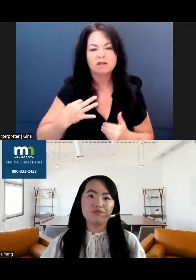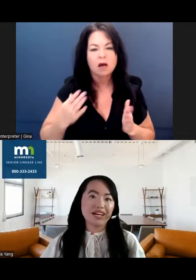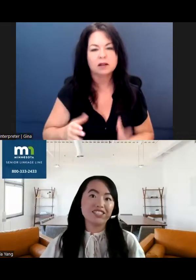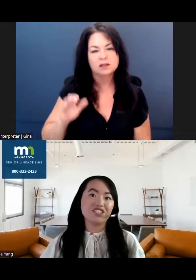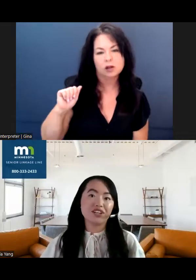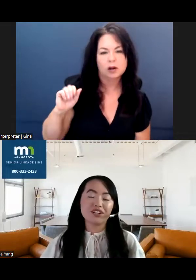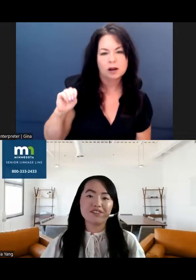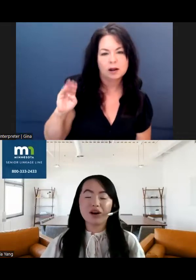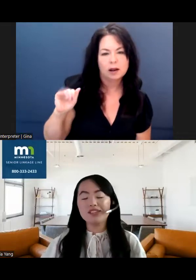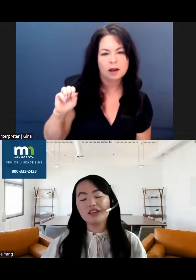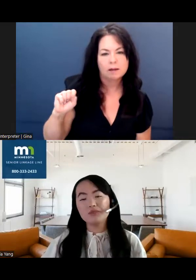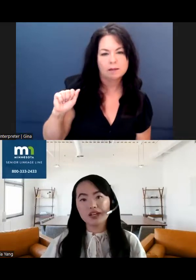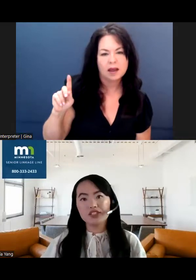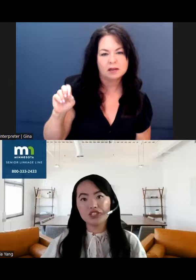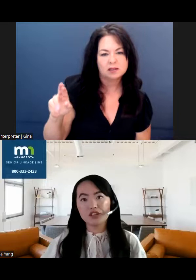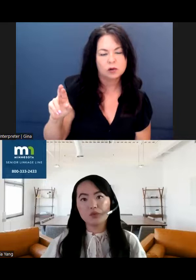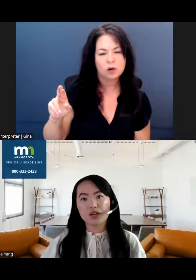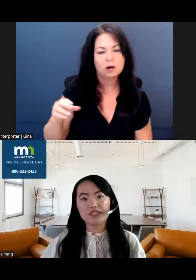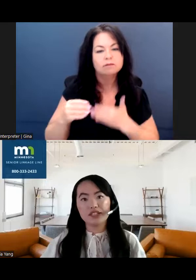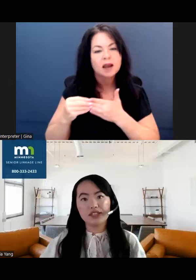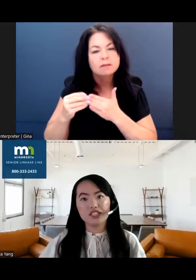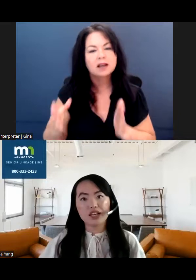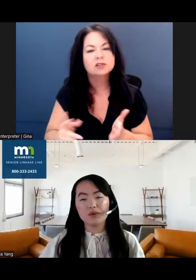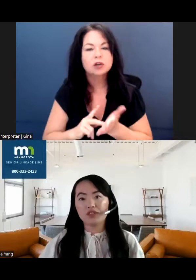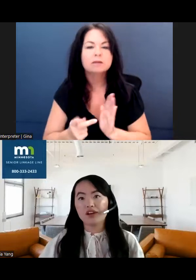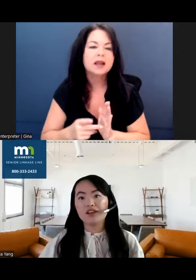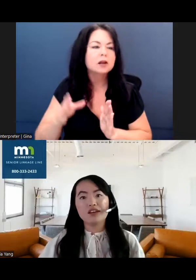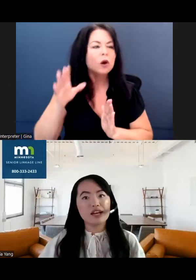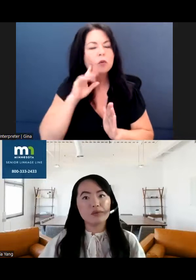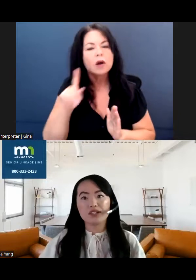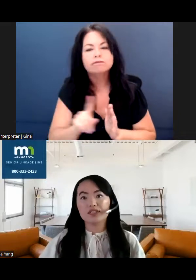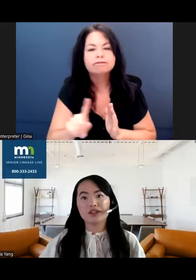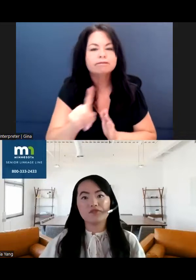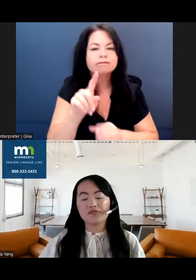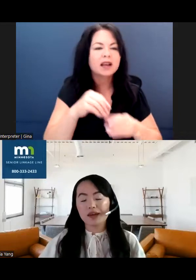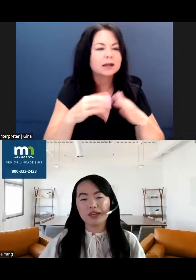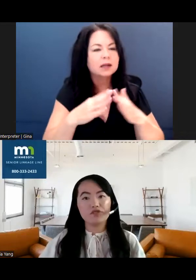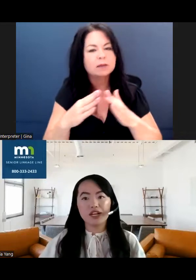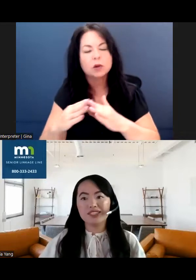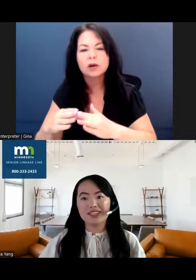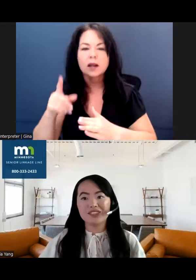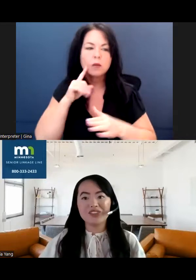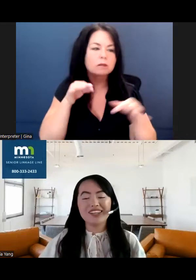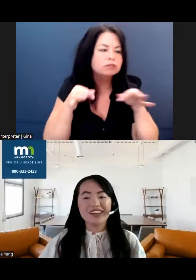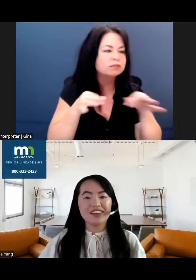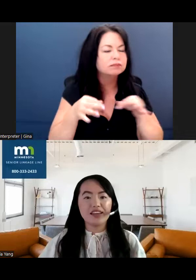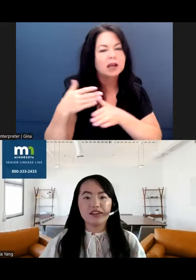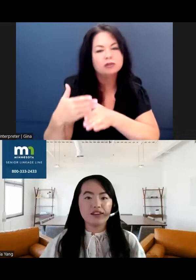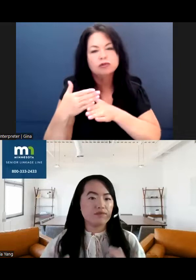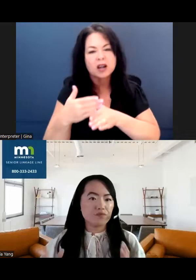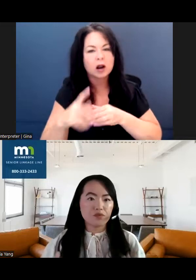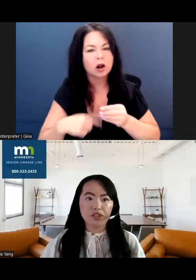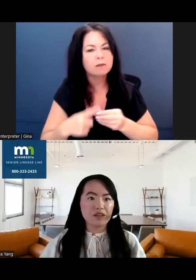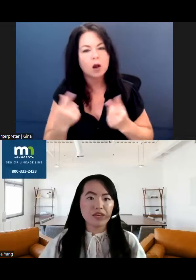will go out in the community and share the word of the Senior LinkAge LineAge with their networks, their family, friends. And so